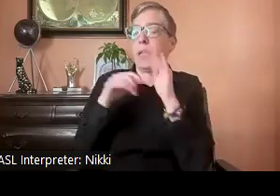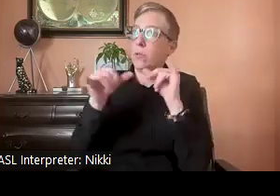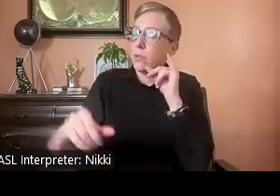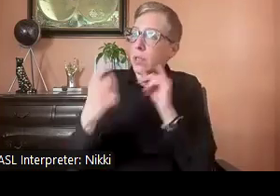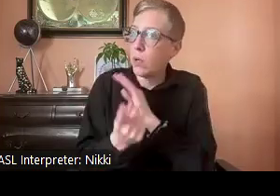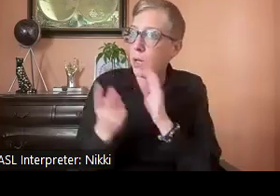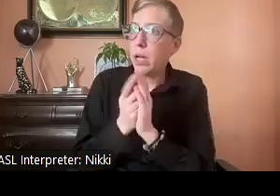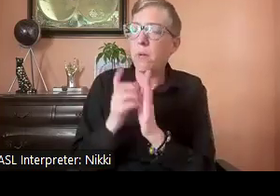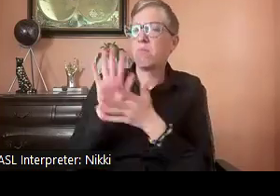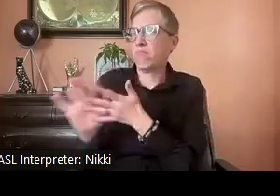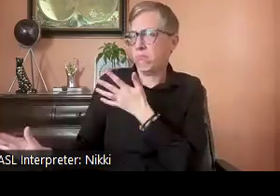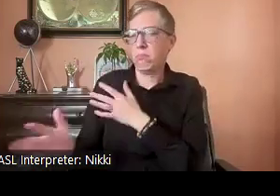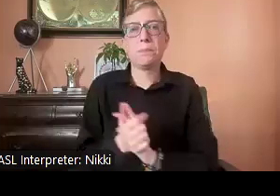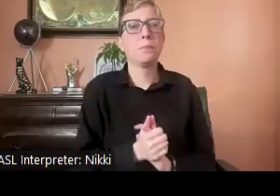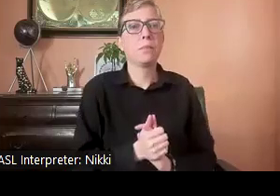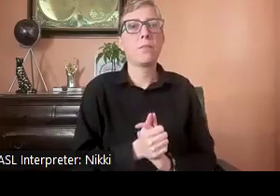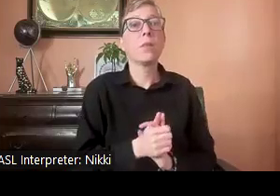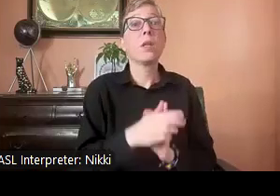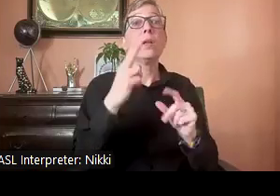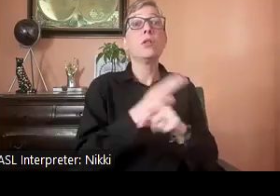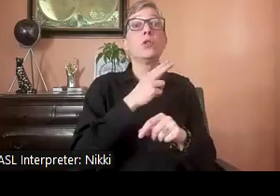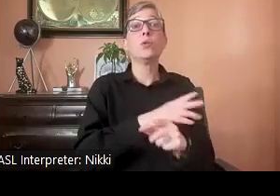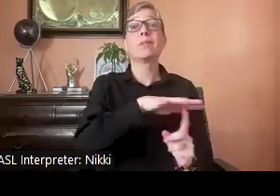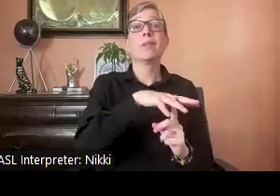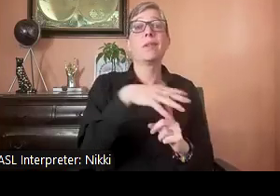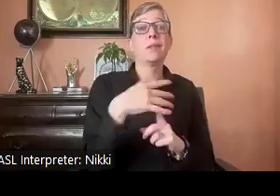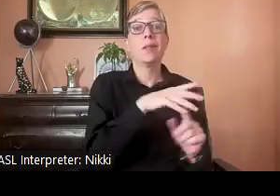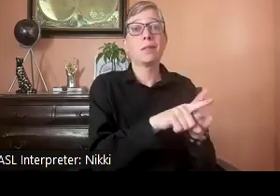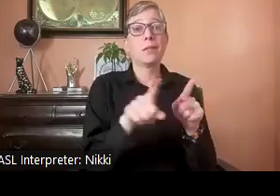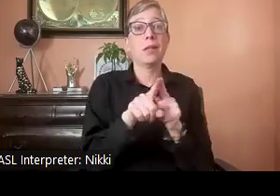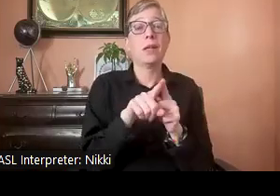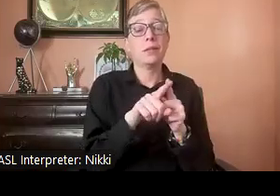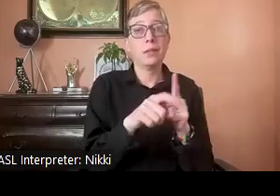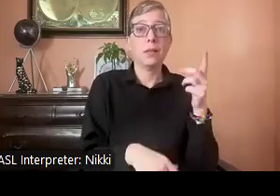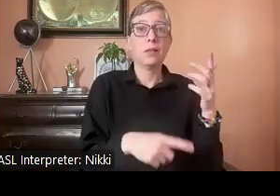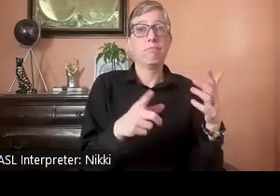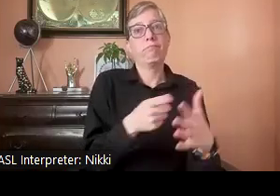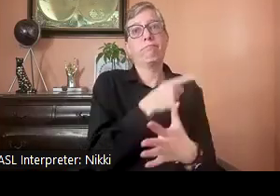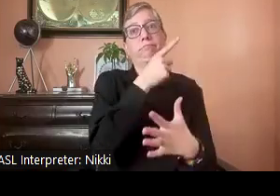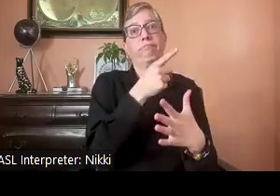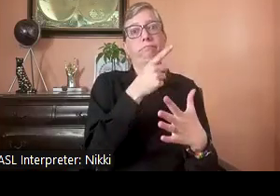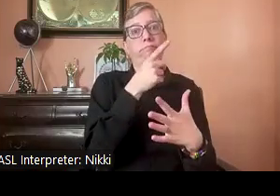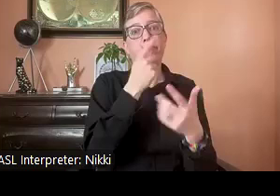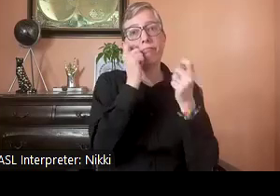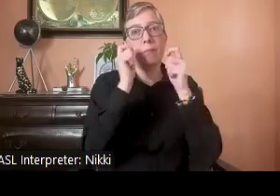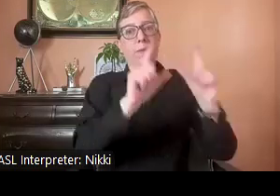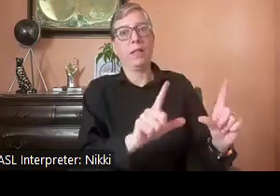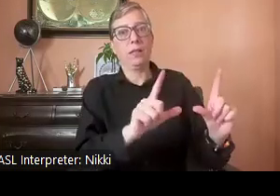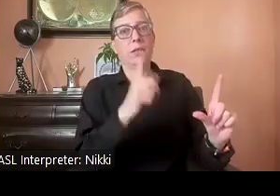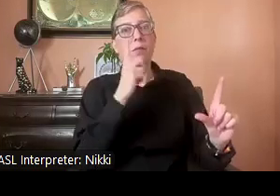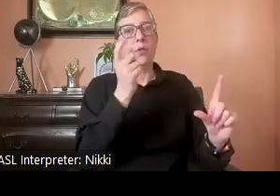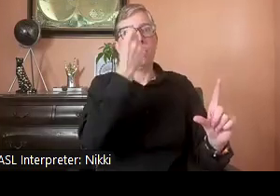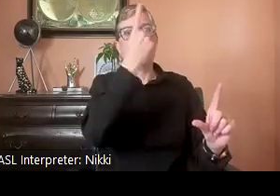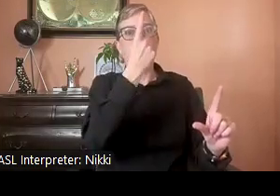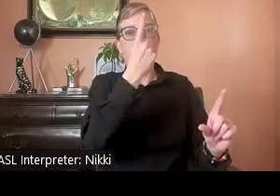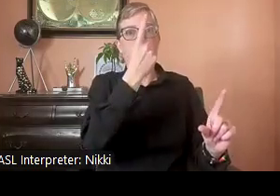And use context as primary lens to understand the set of options for treatment versus determined set of pathways,